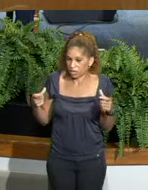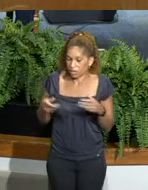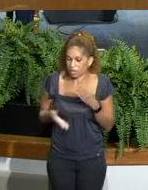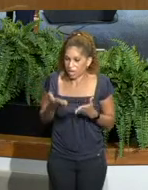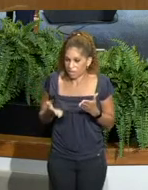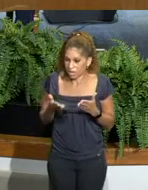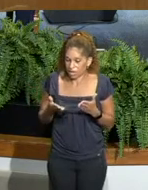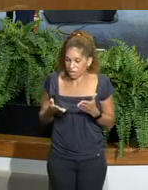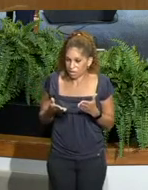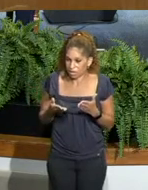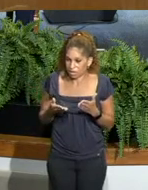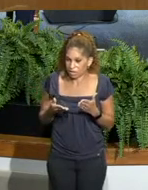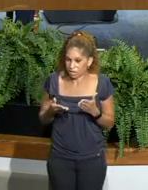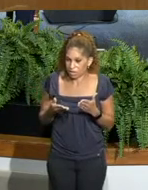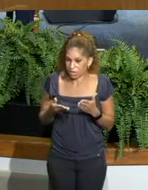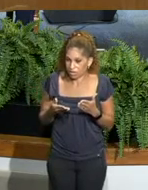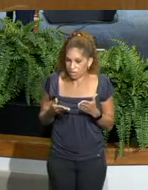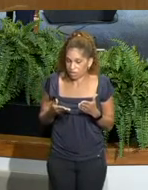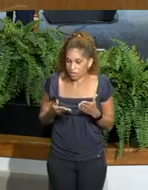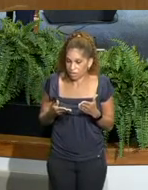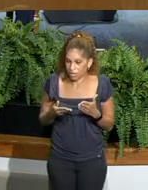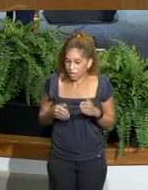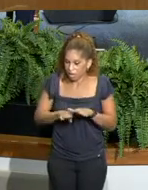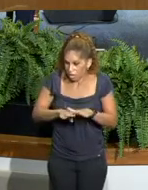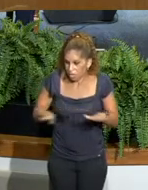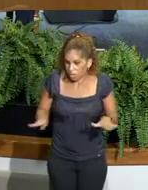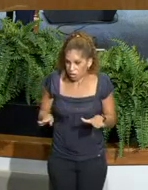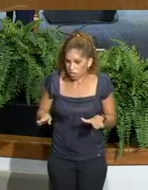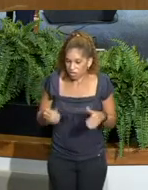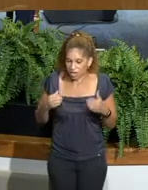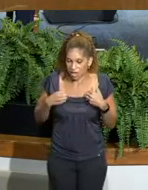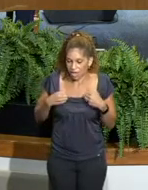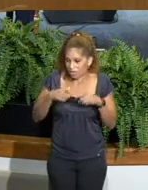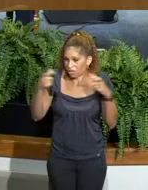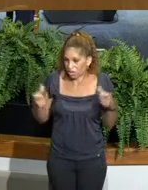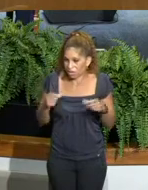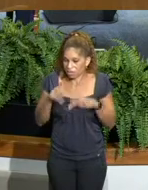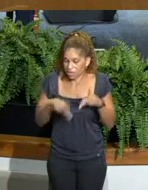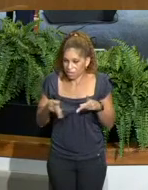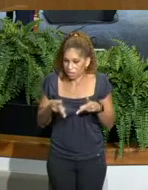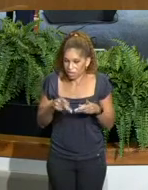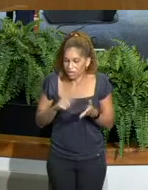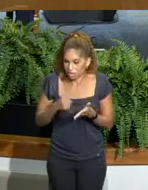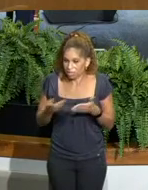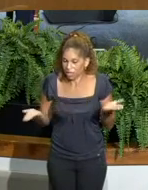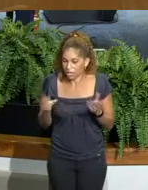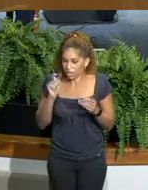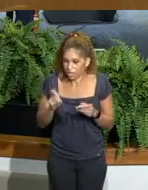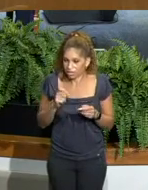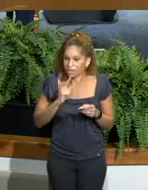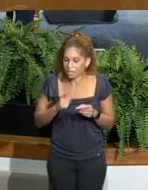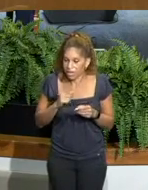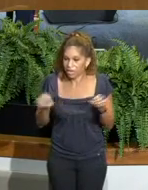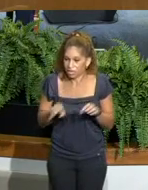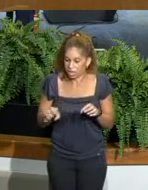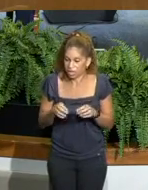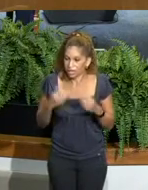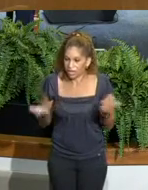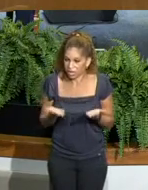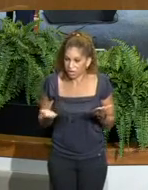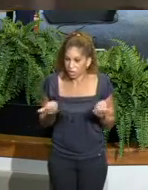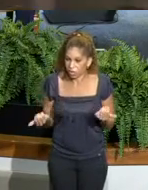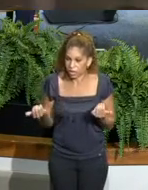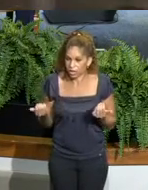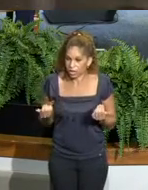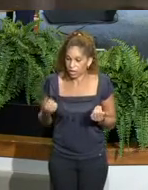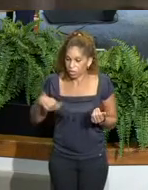Maybe sometime the porch gets so many people on it that something's got to be done. Yeah. And so here we are today, and there